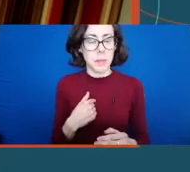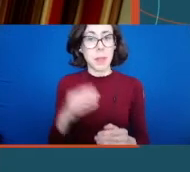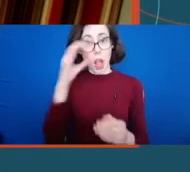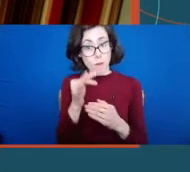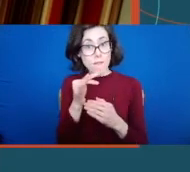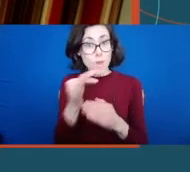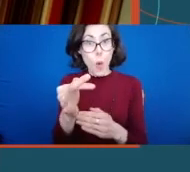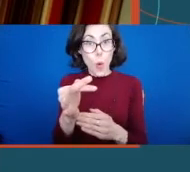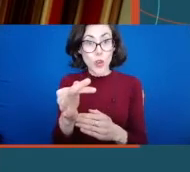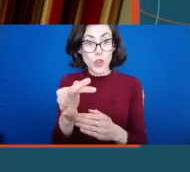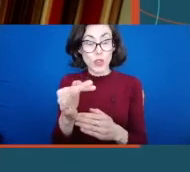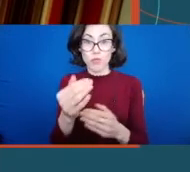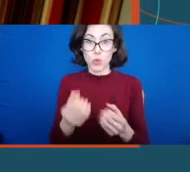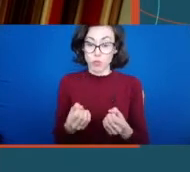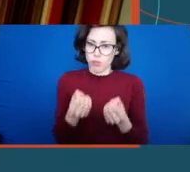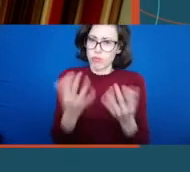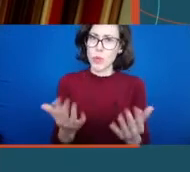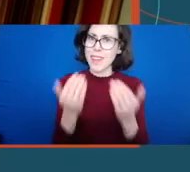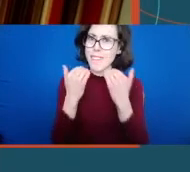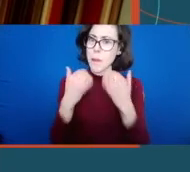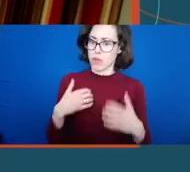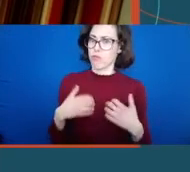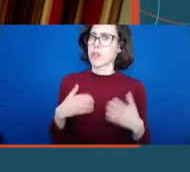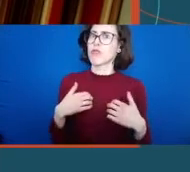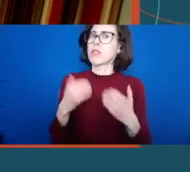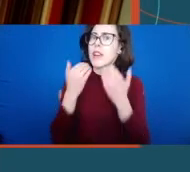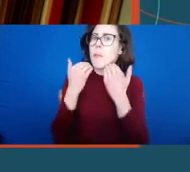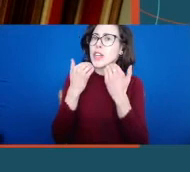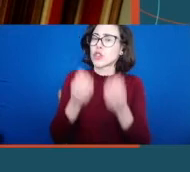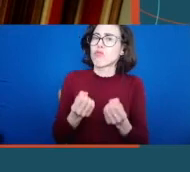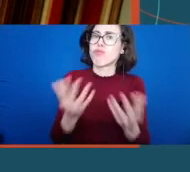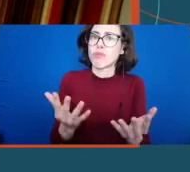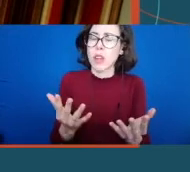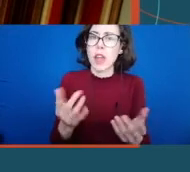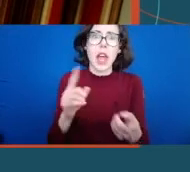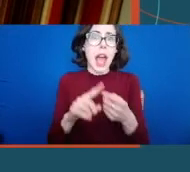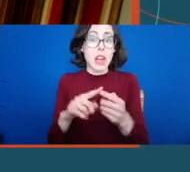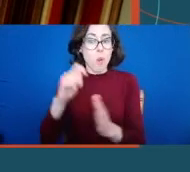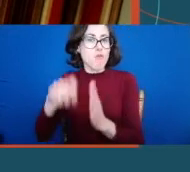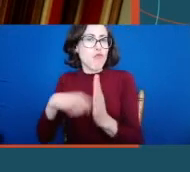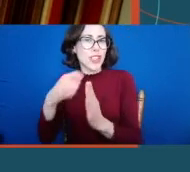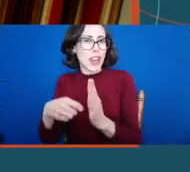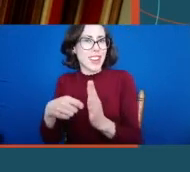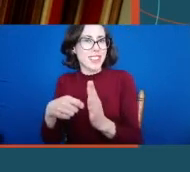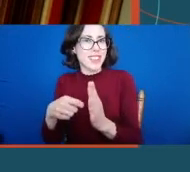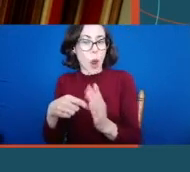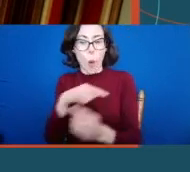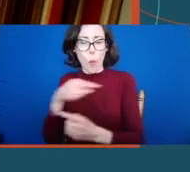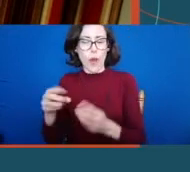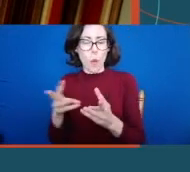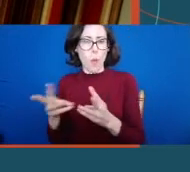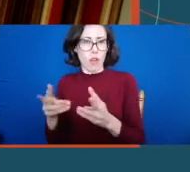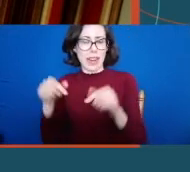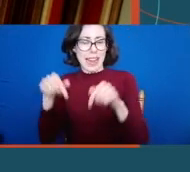sharing with you some interesting information and one project in particular that we're working on here